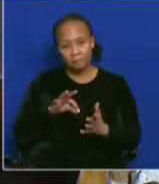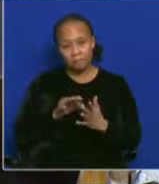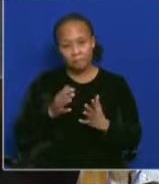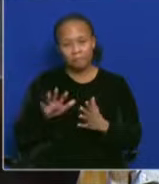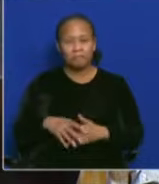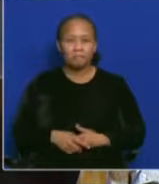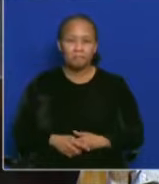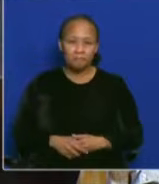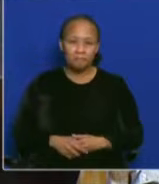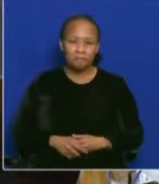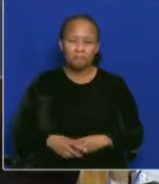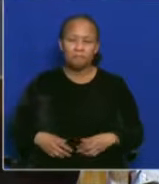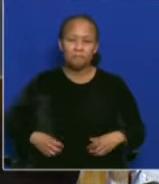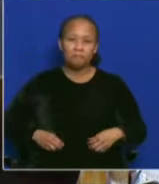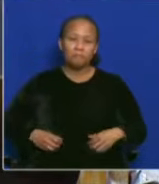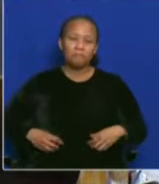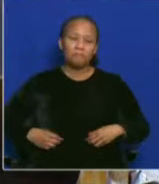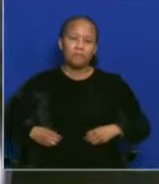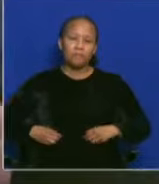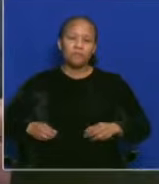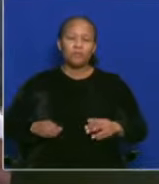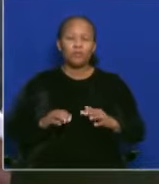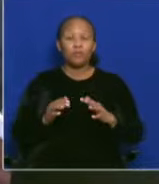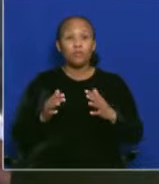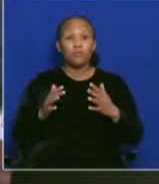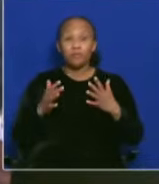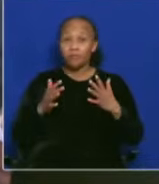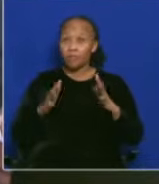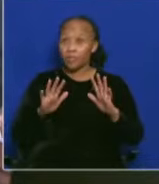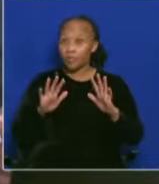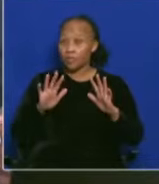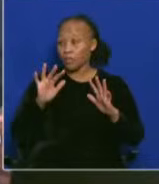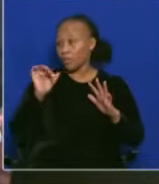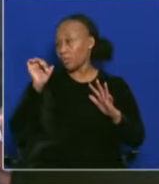it was provided to the Commission yesterday evening.